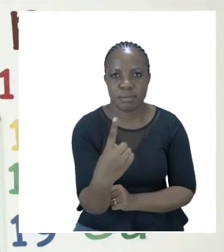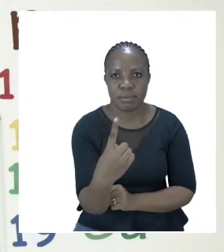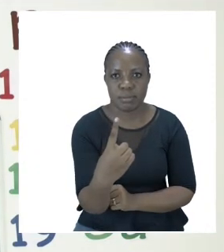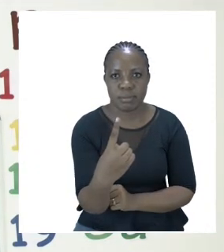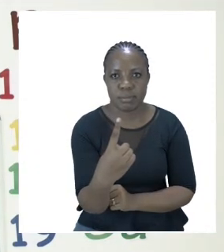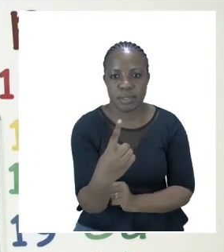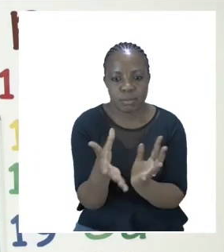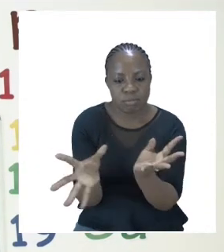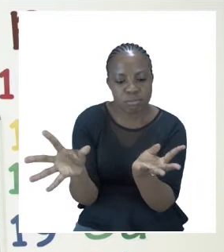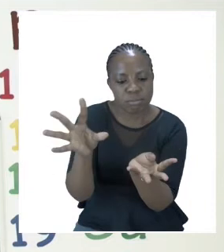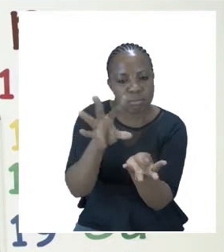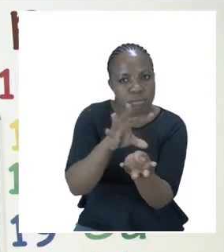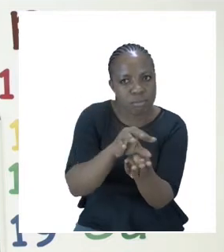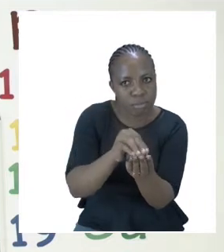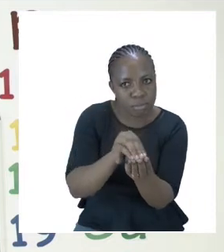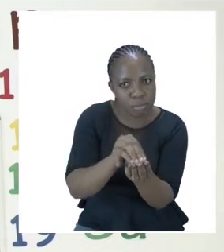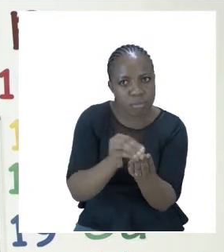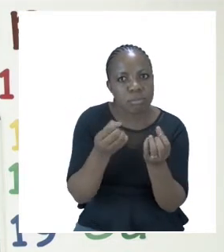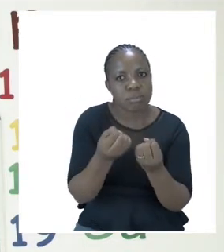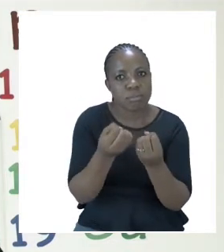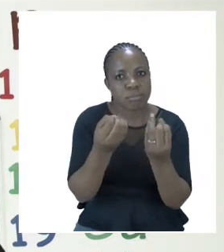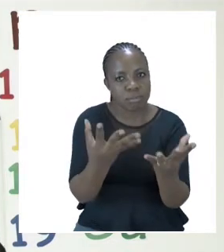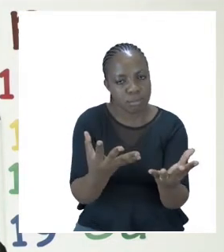one equals